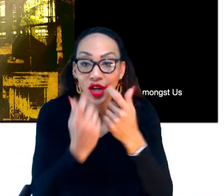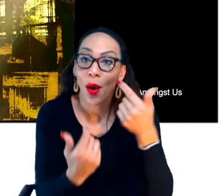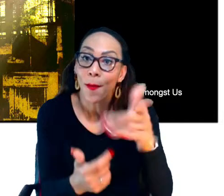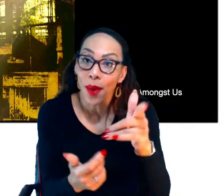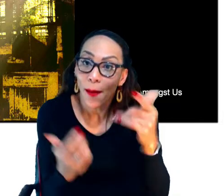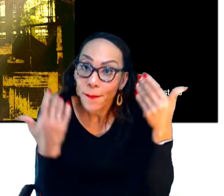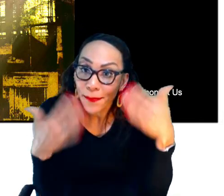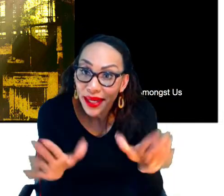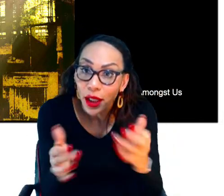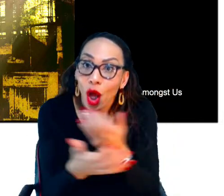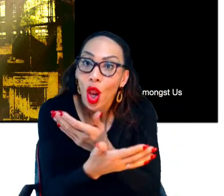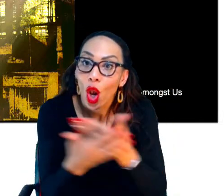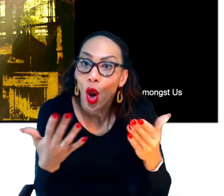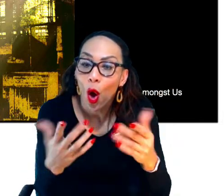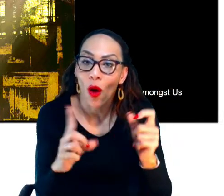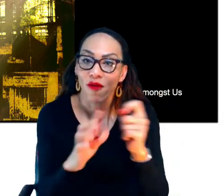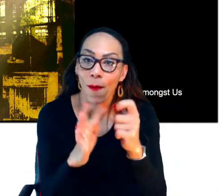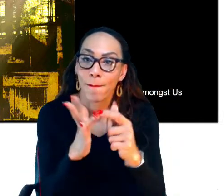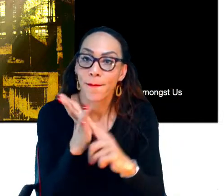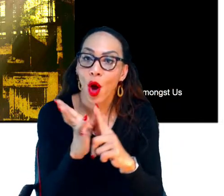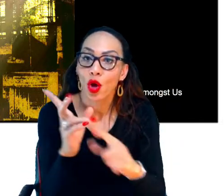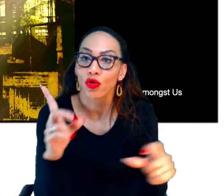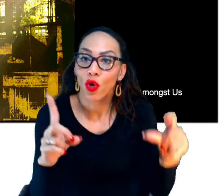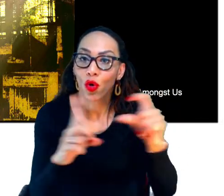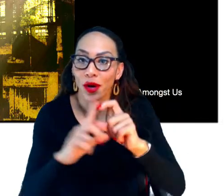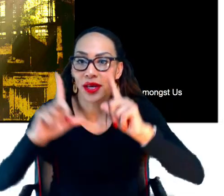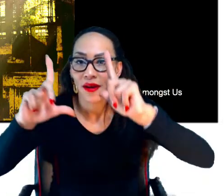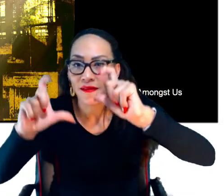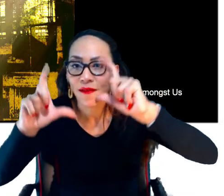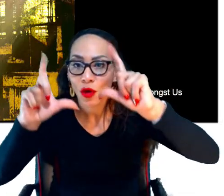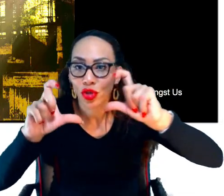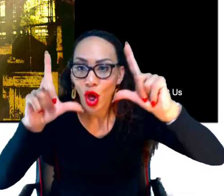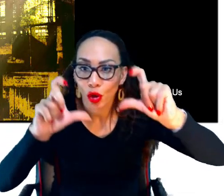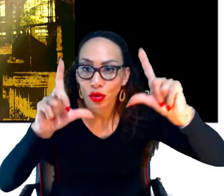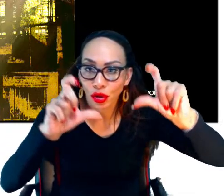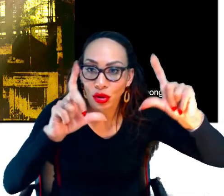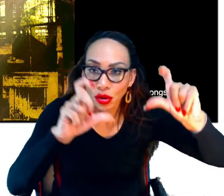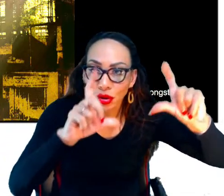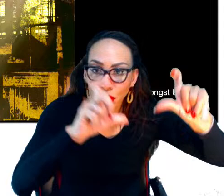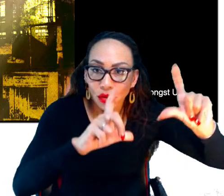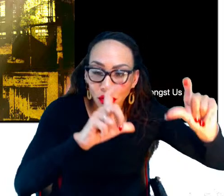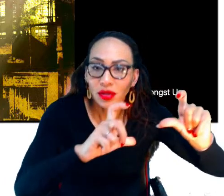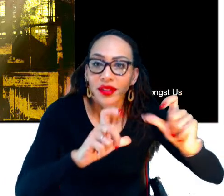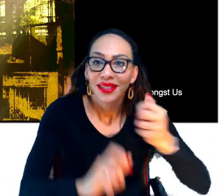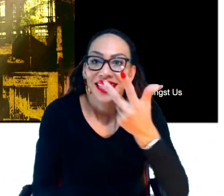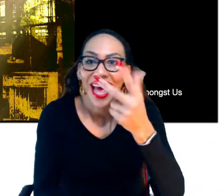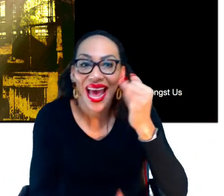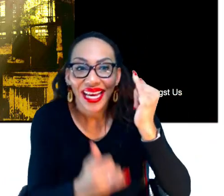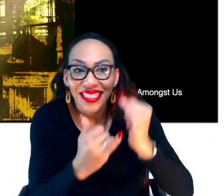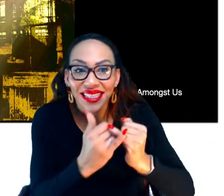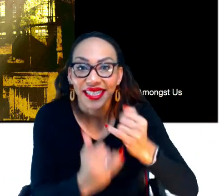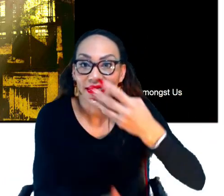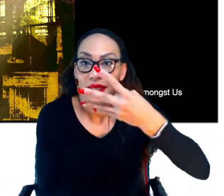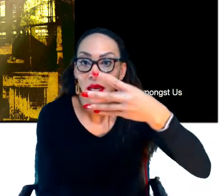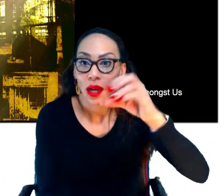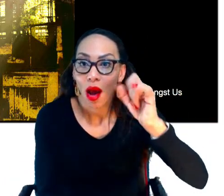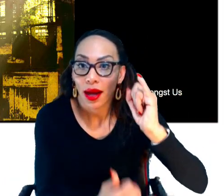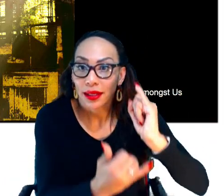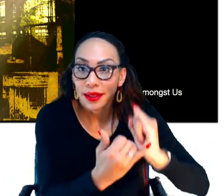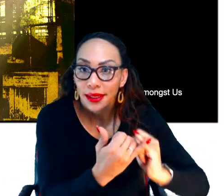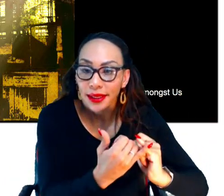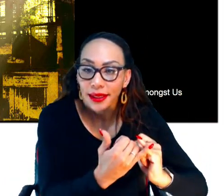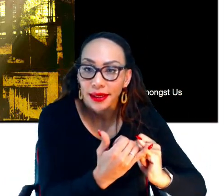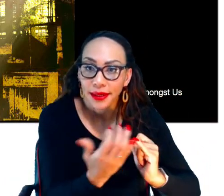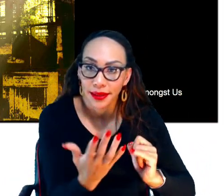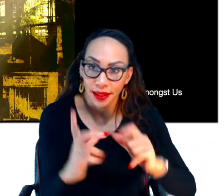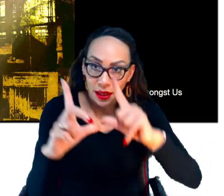It's got nothing to do with the art world, but he started taking photographs, this was in the 80s and 90s, and just writing down over them about what